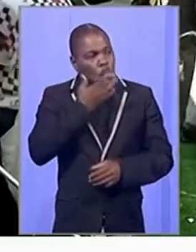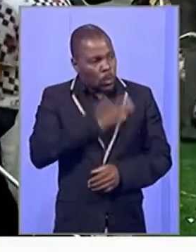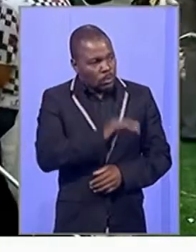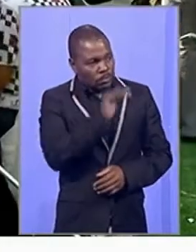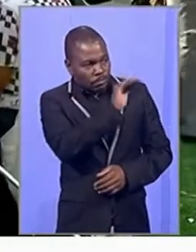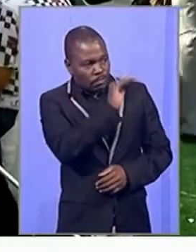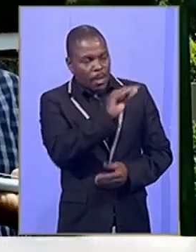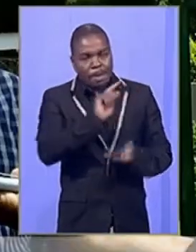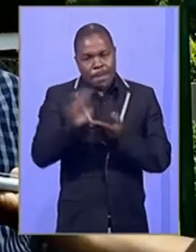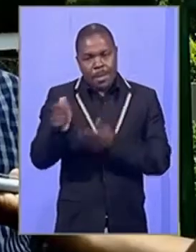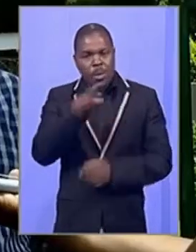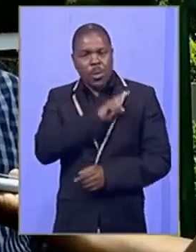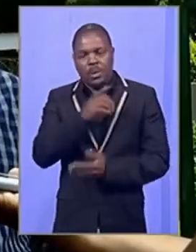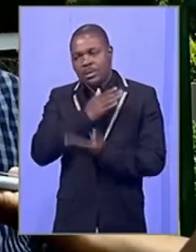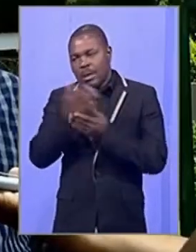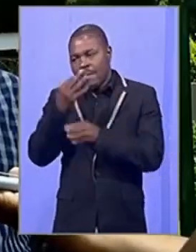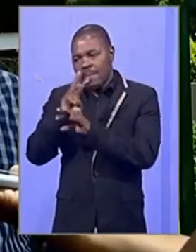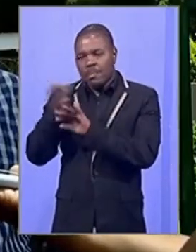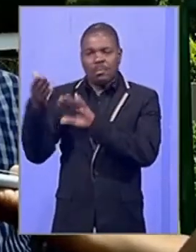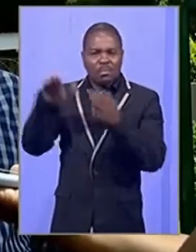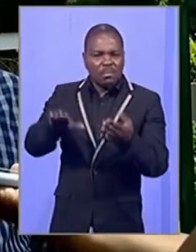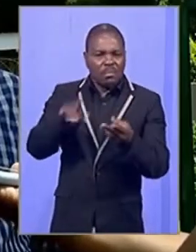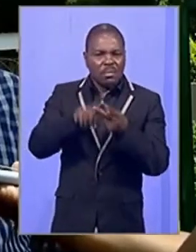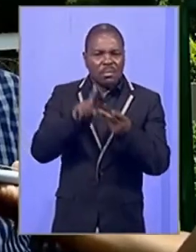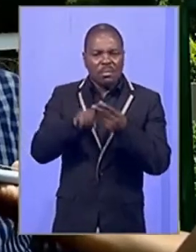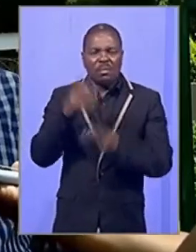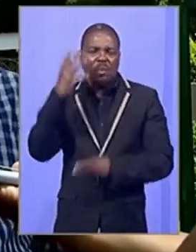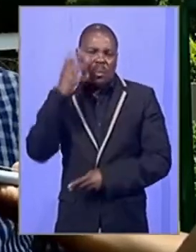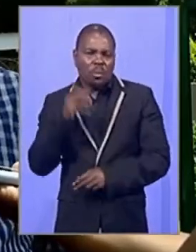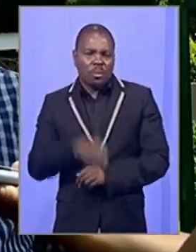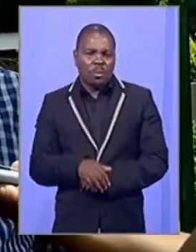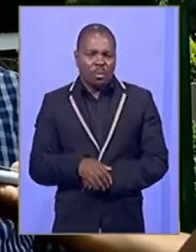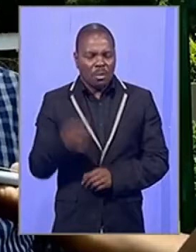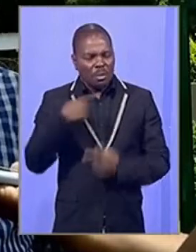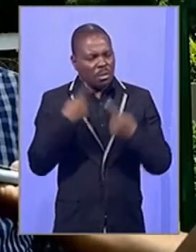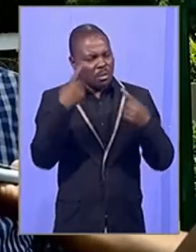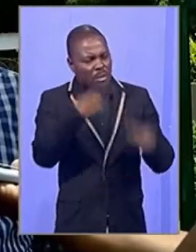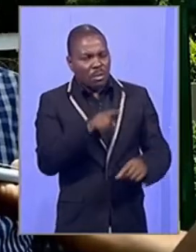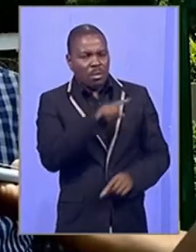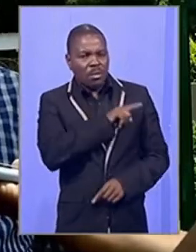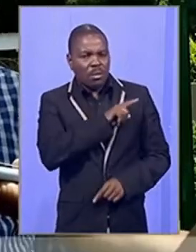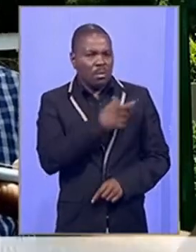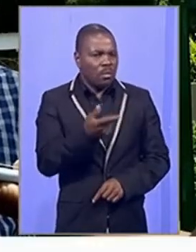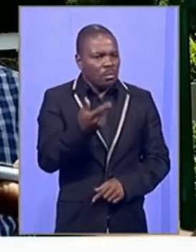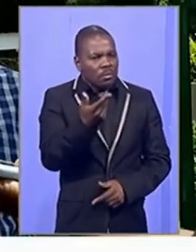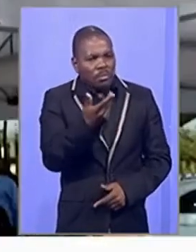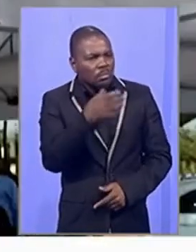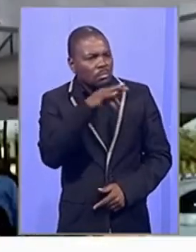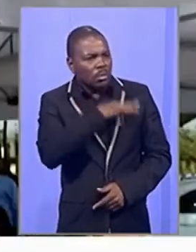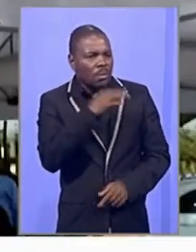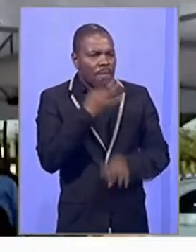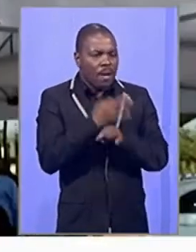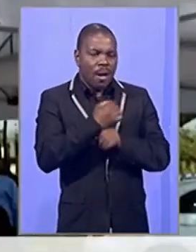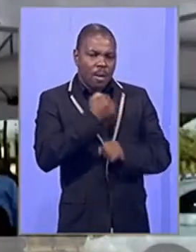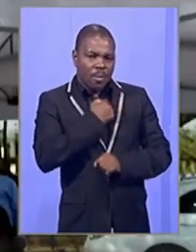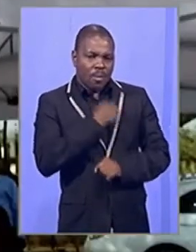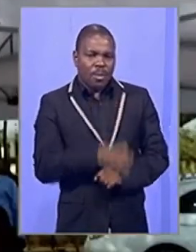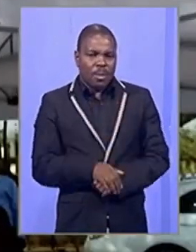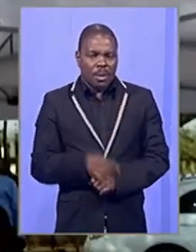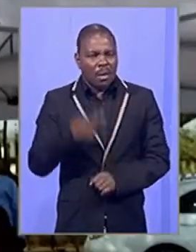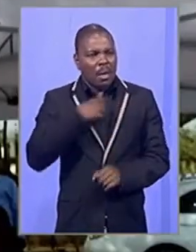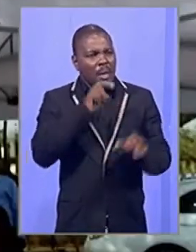ba tlhokafetse. It's the initiative ya di-ex-miners to check on my benefits tsa re wa ka. Ha ke tlogela ne